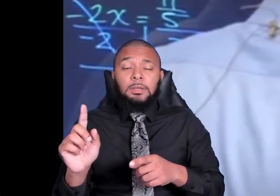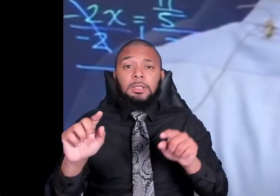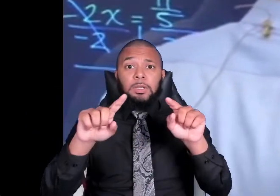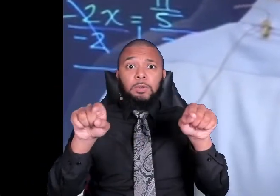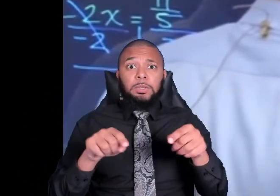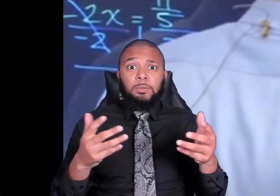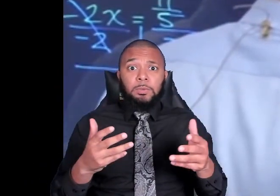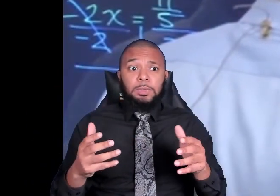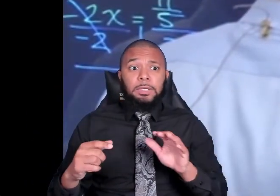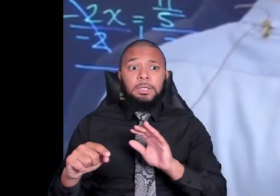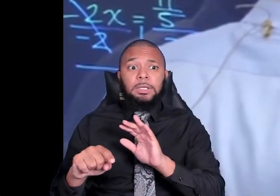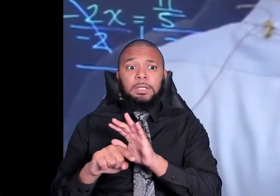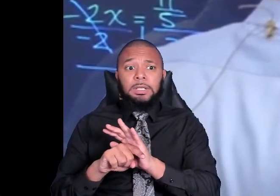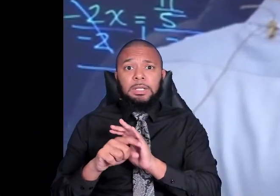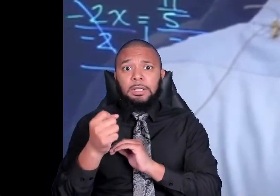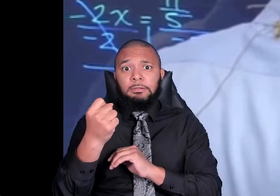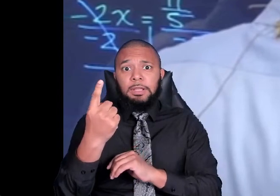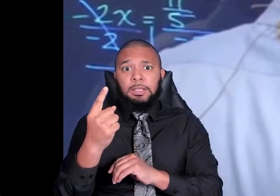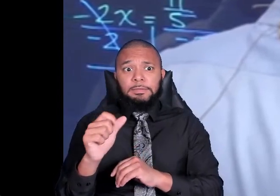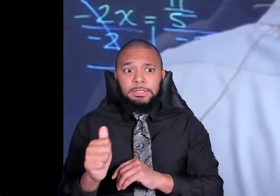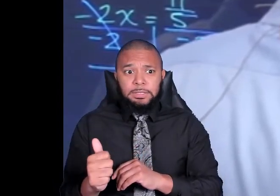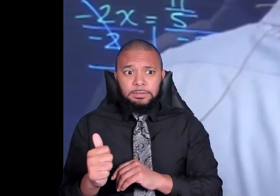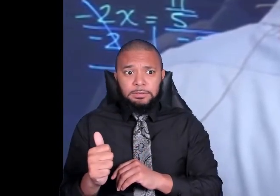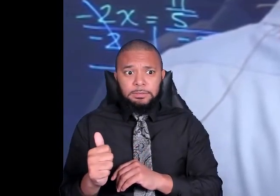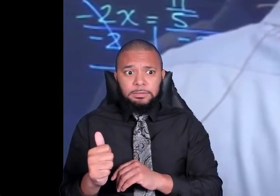is negative 11 tenths